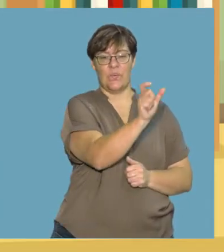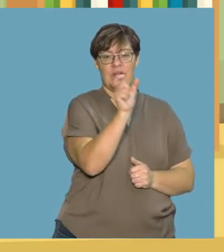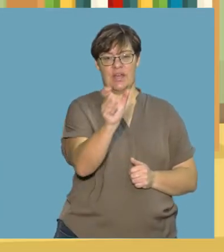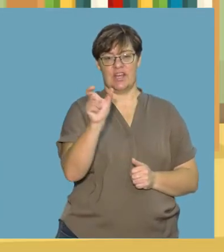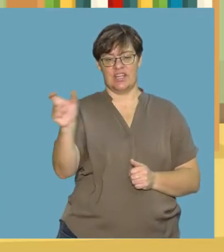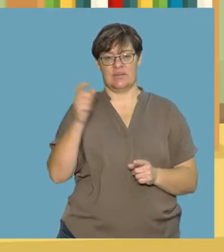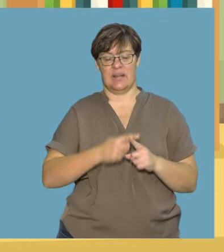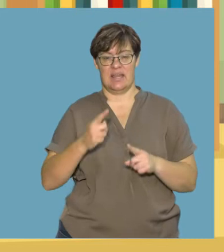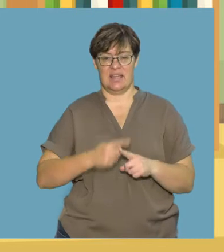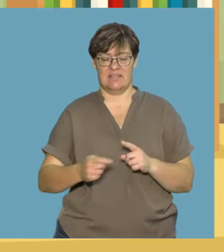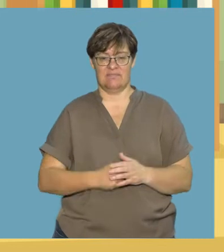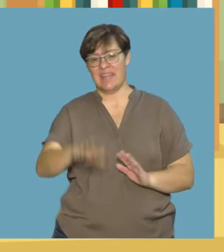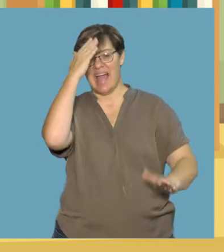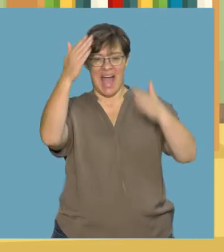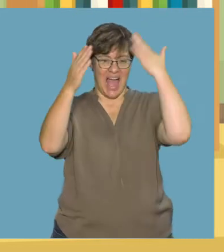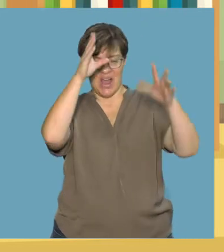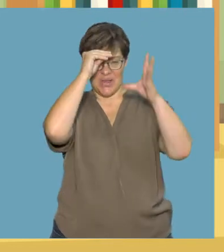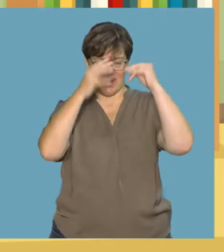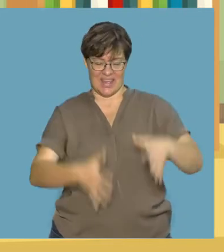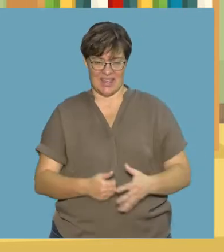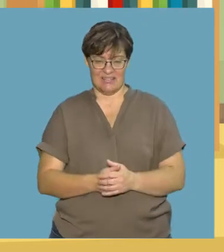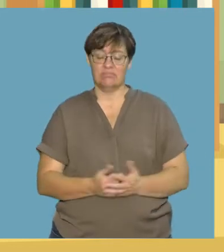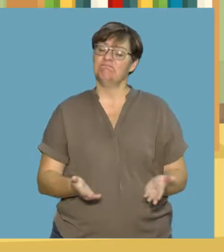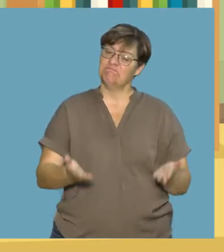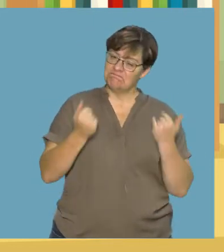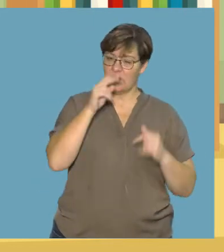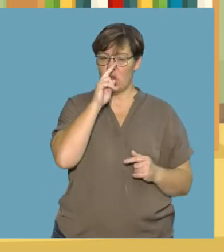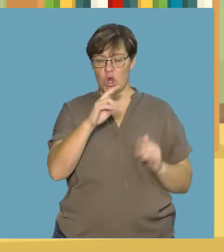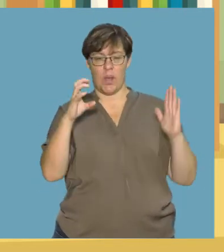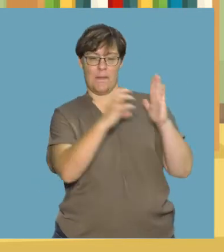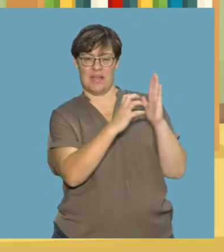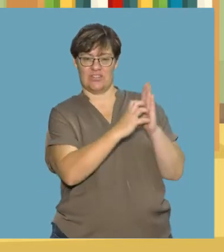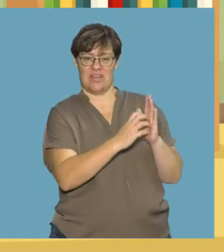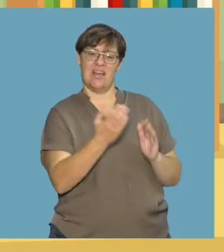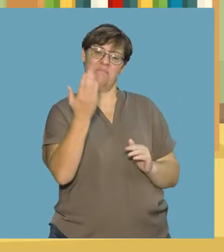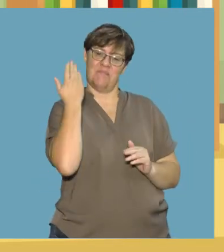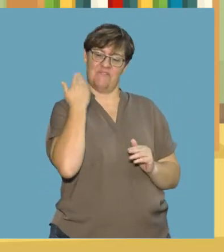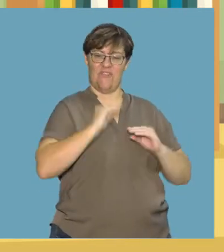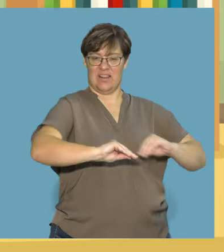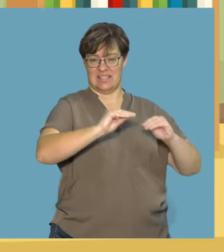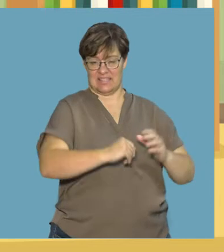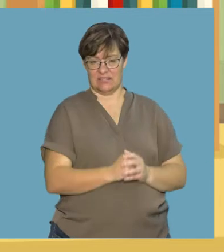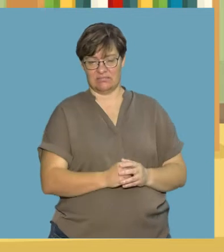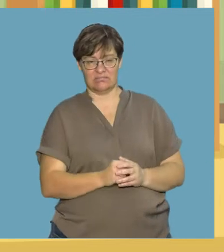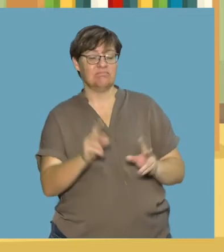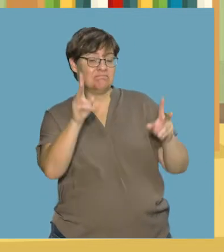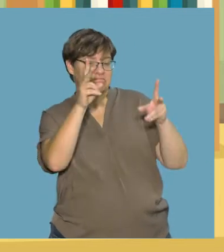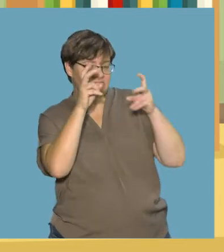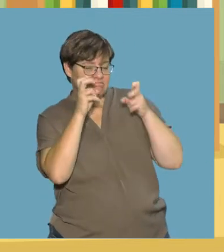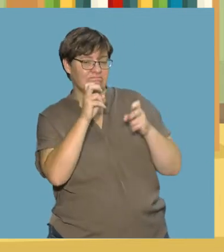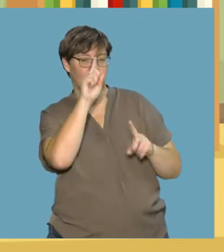Wordplay. Hello, learners. Let's look at the picture we drew in the last lesson. Listen to the